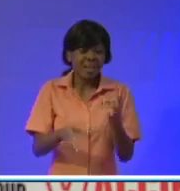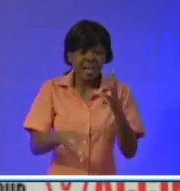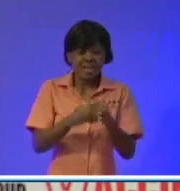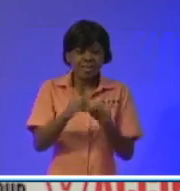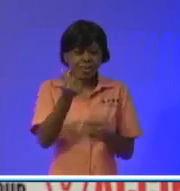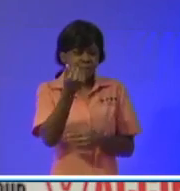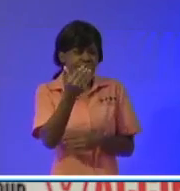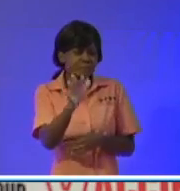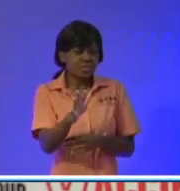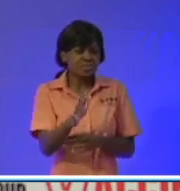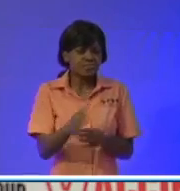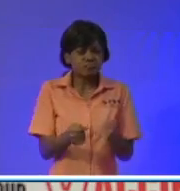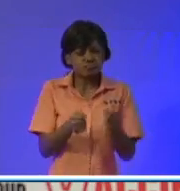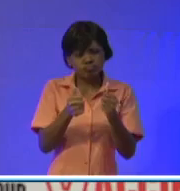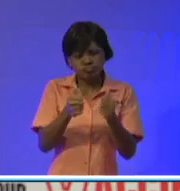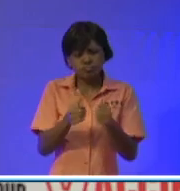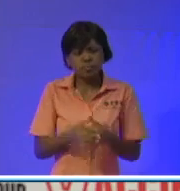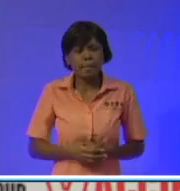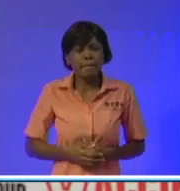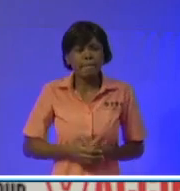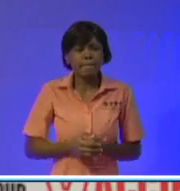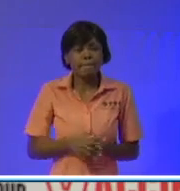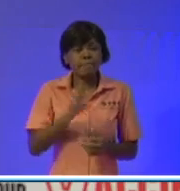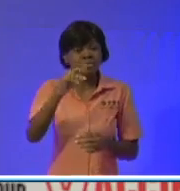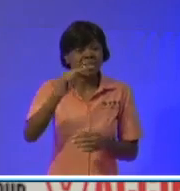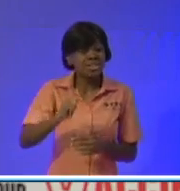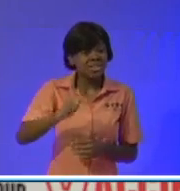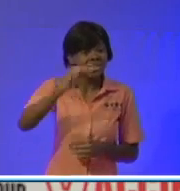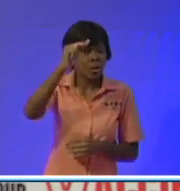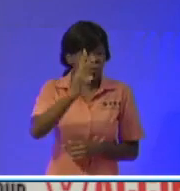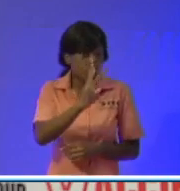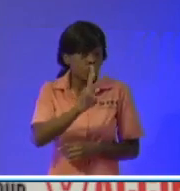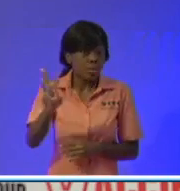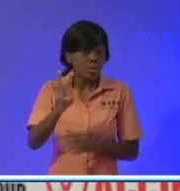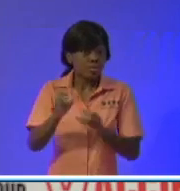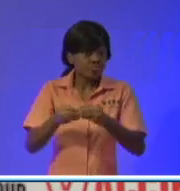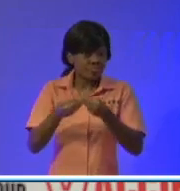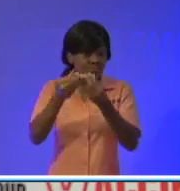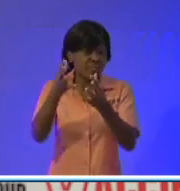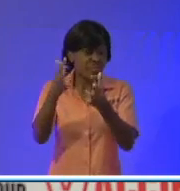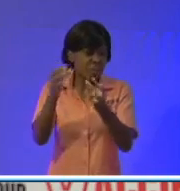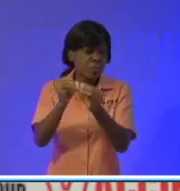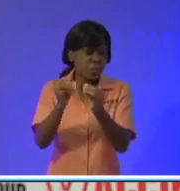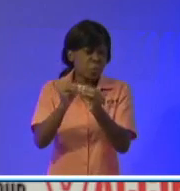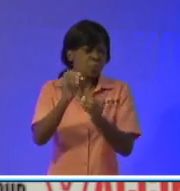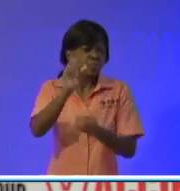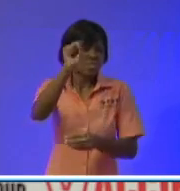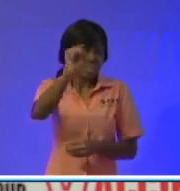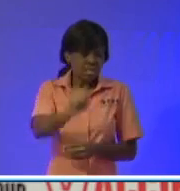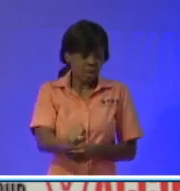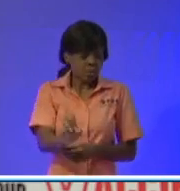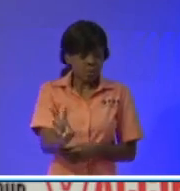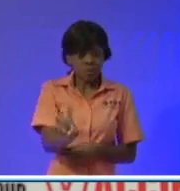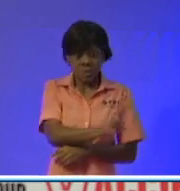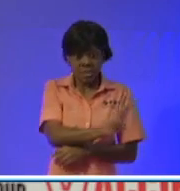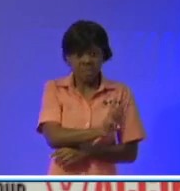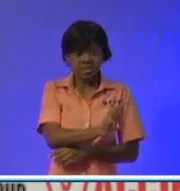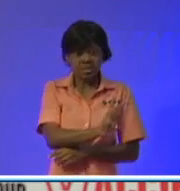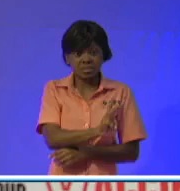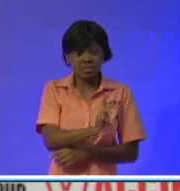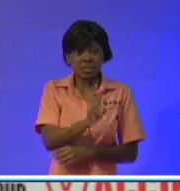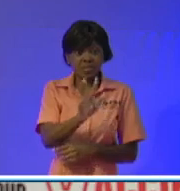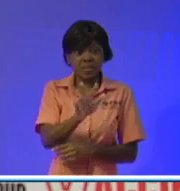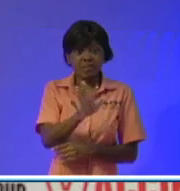capacity. Northwest got an additional 15. Southwest got